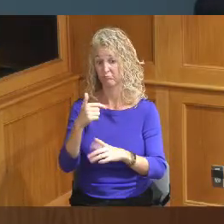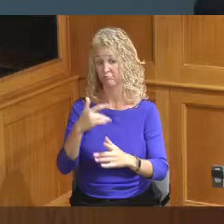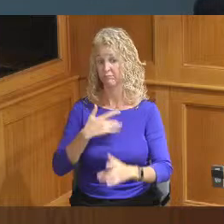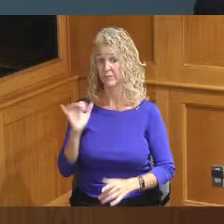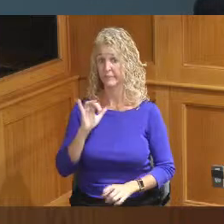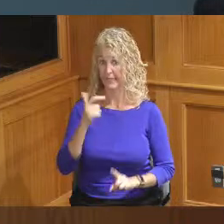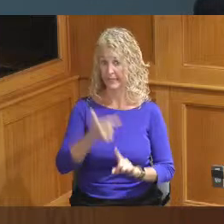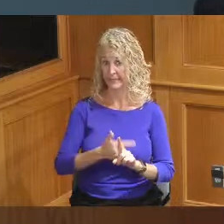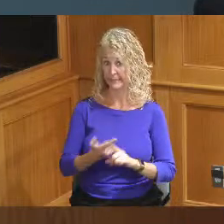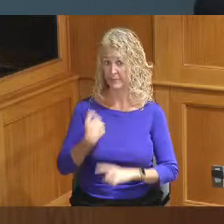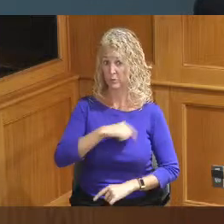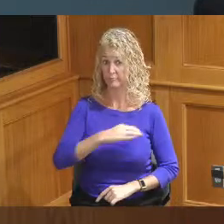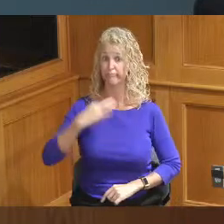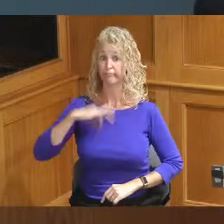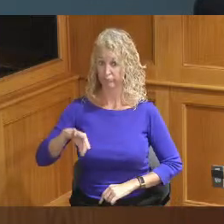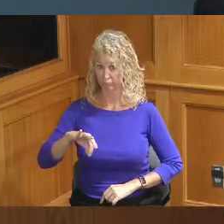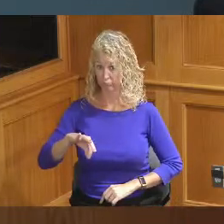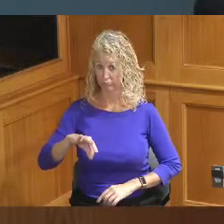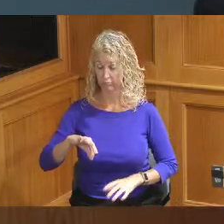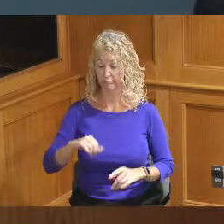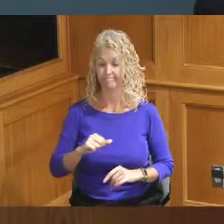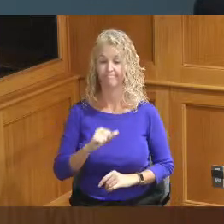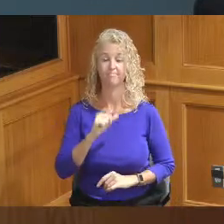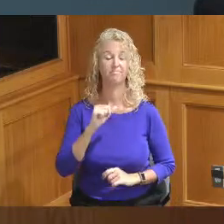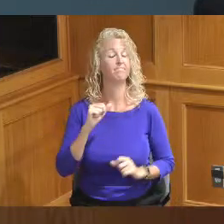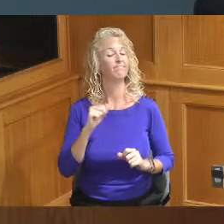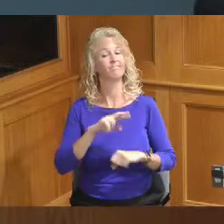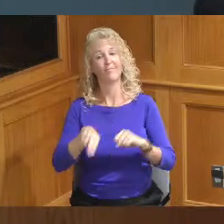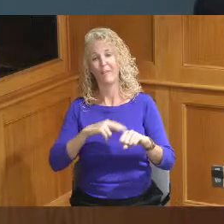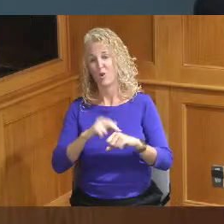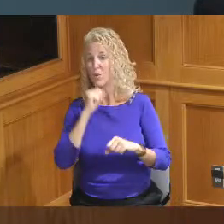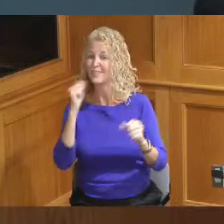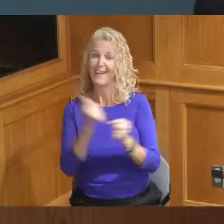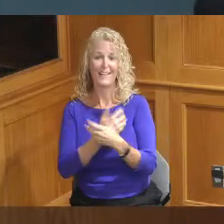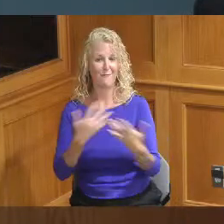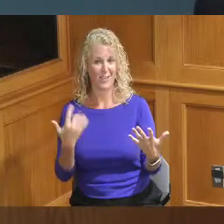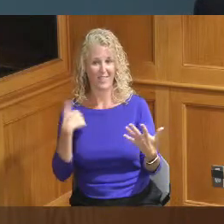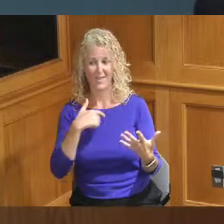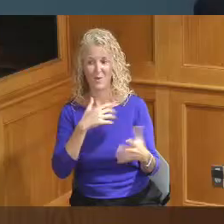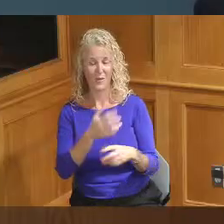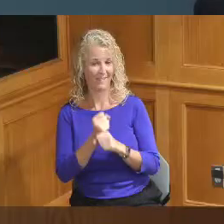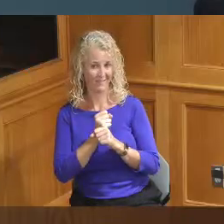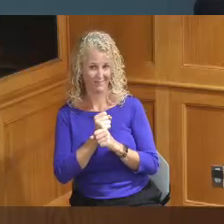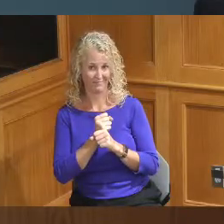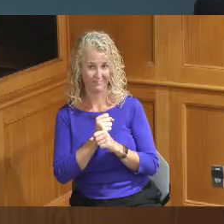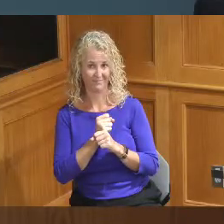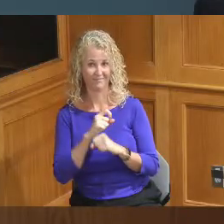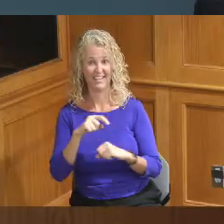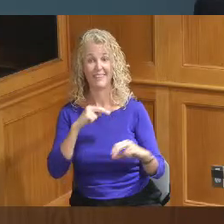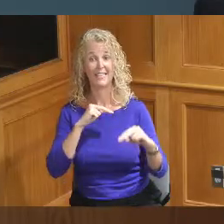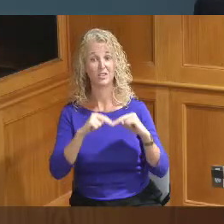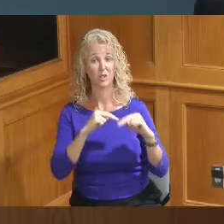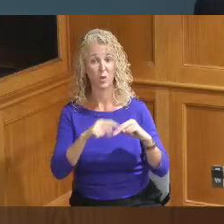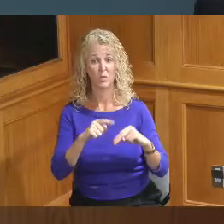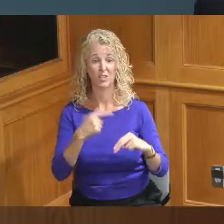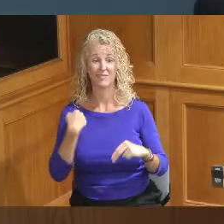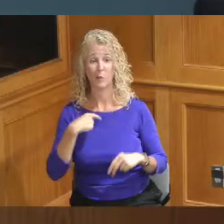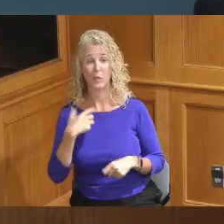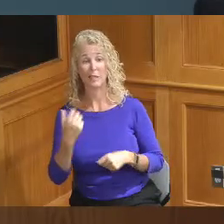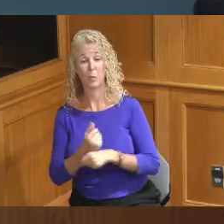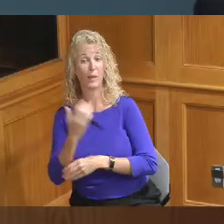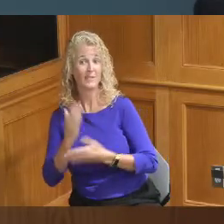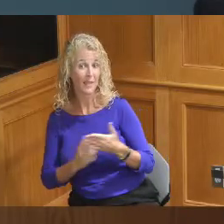through the conversations. And as we said, not everything passed through. It's a negotiation. We got some, they got some, and that's the